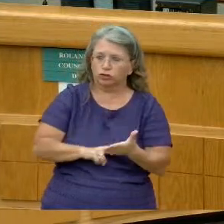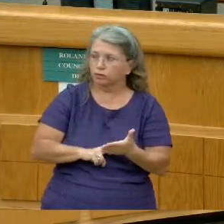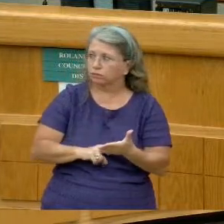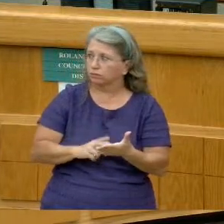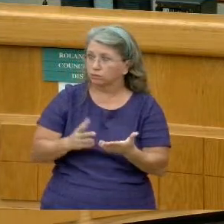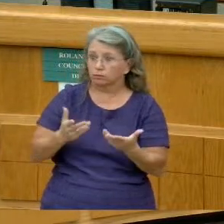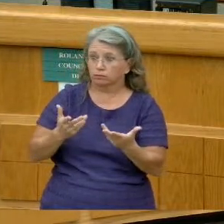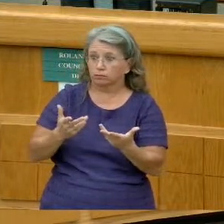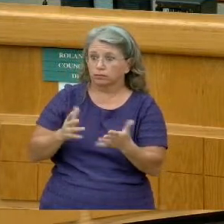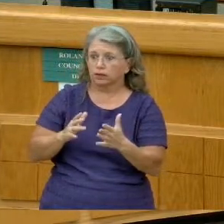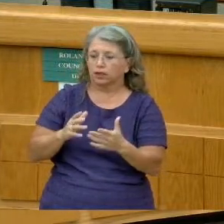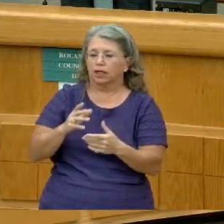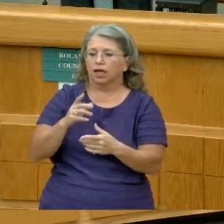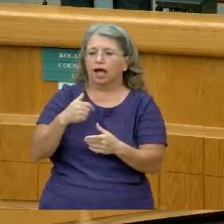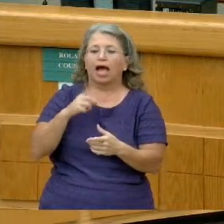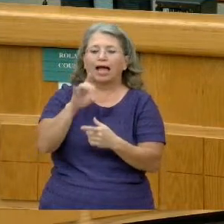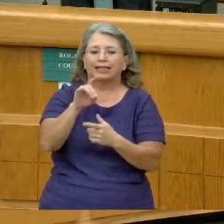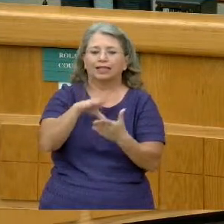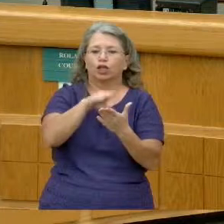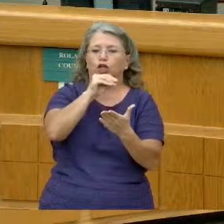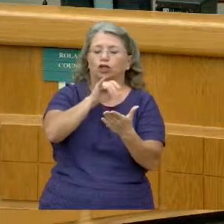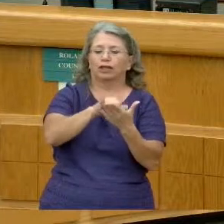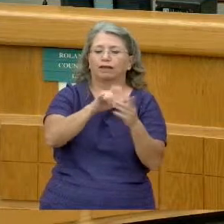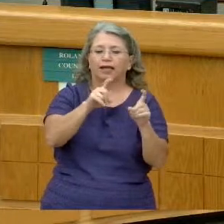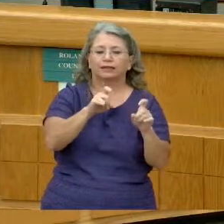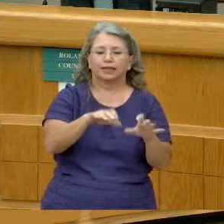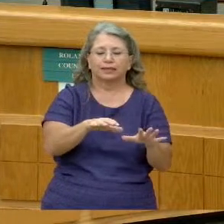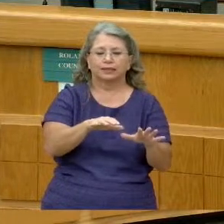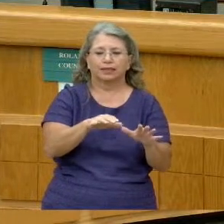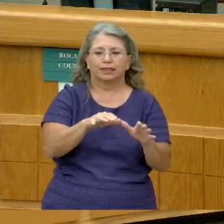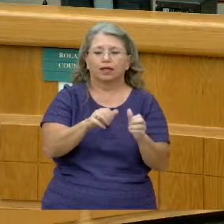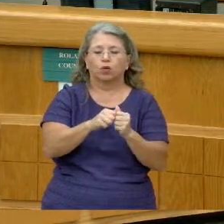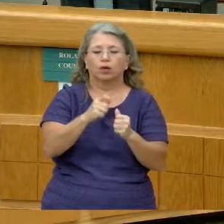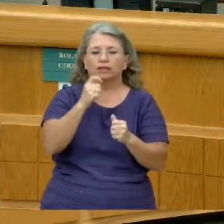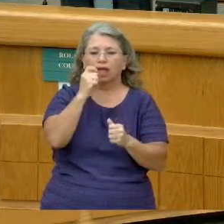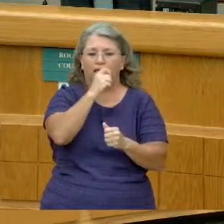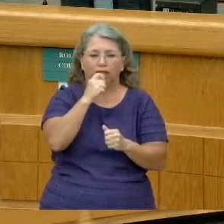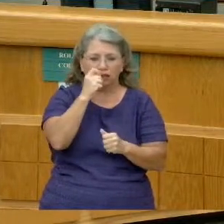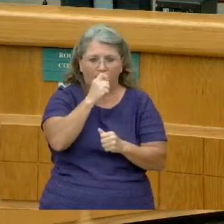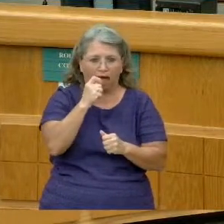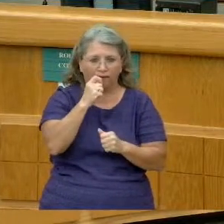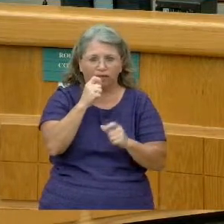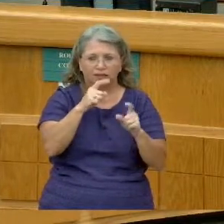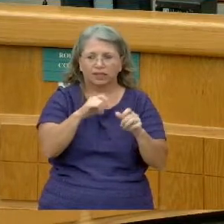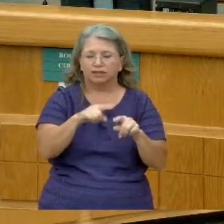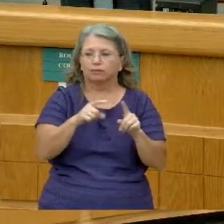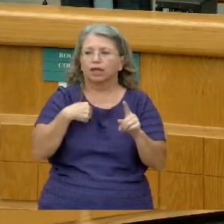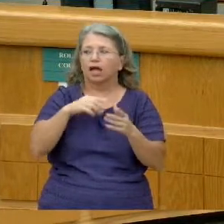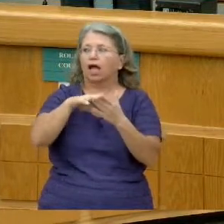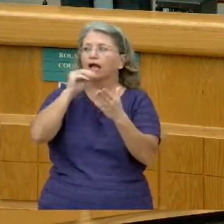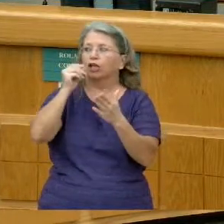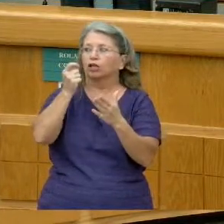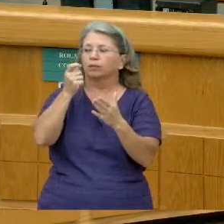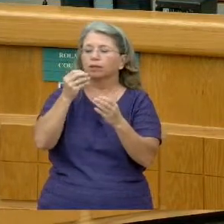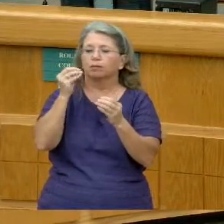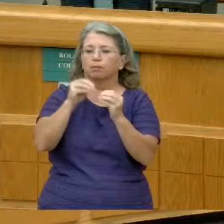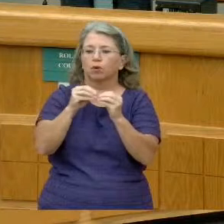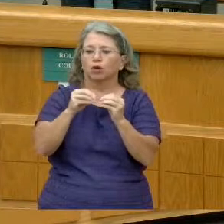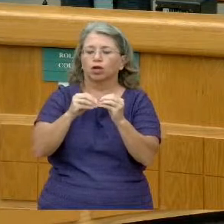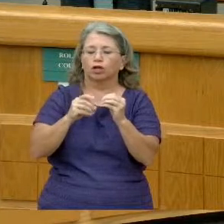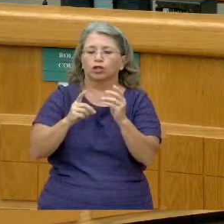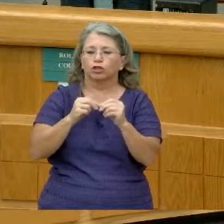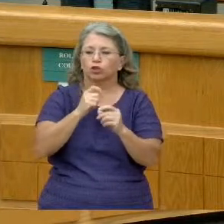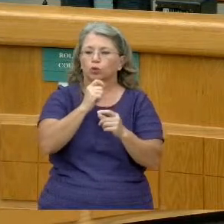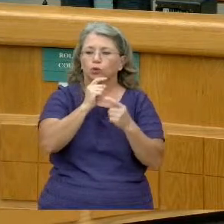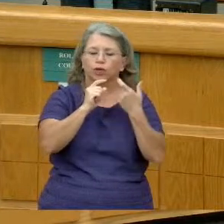Thanks. I did learn that this testing, as I told you yesterday, was saliva, but I learned a little more. You do your cheek on one side, cheek